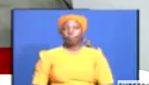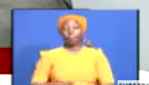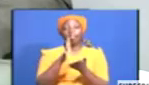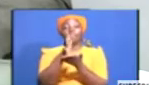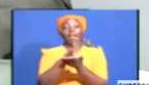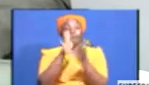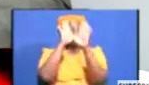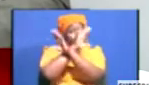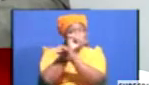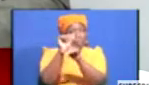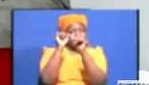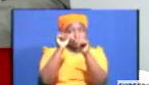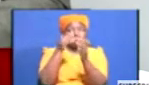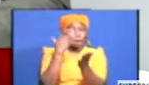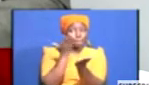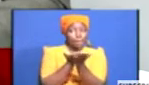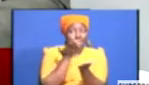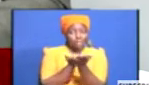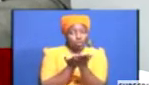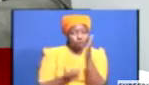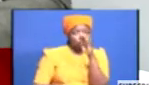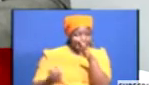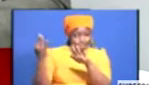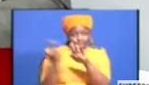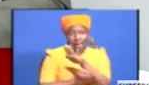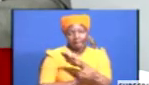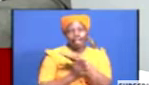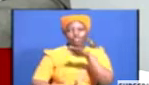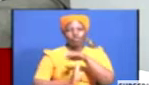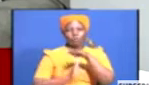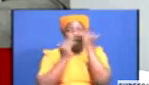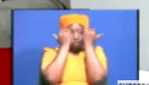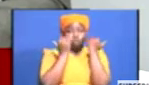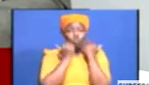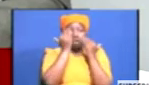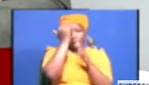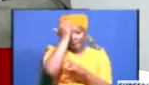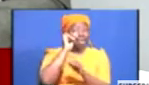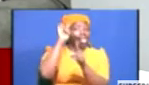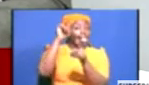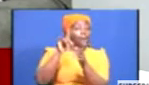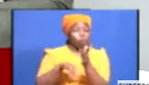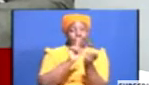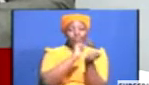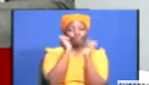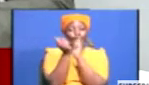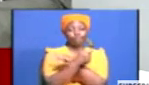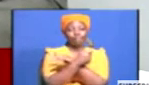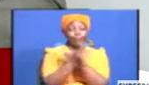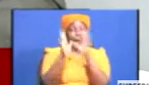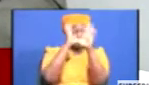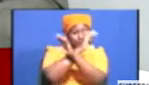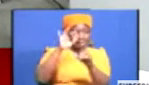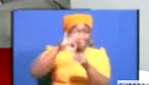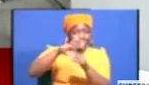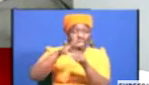presidential petitions lodged at the Supreme Court Monday seeking to overturn President-elect William Ruto's victory could